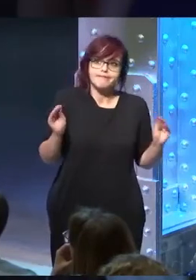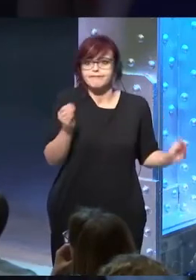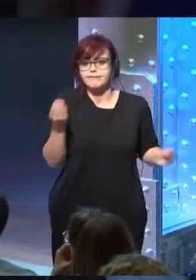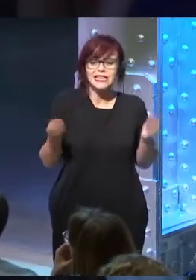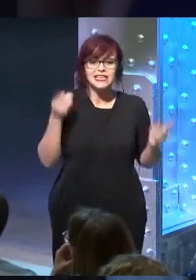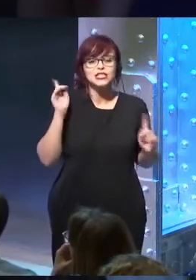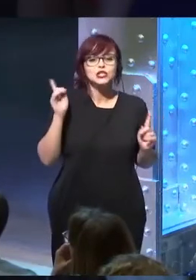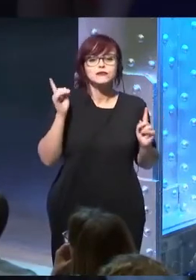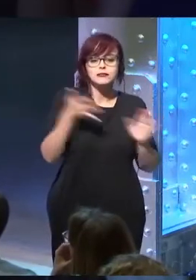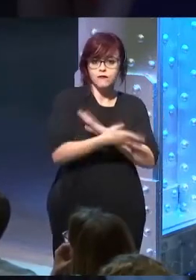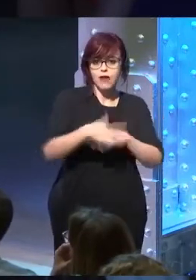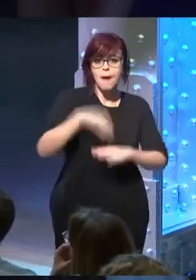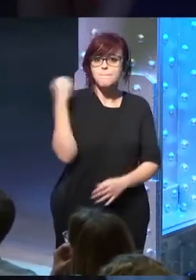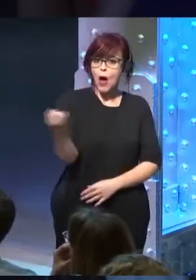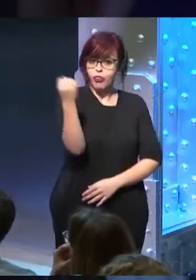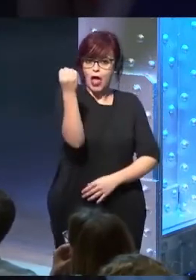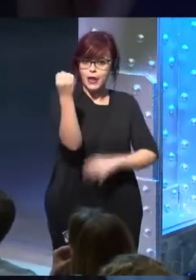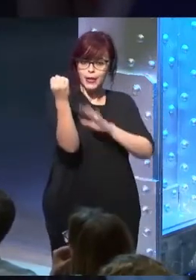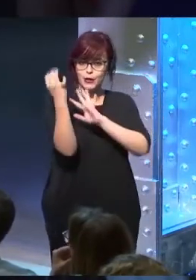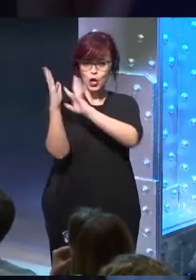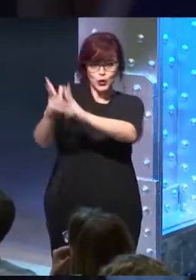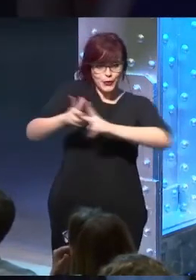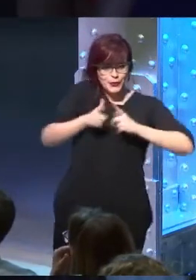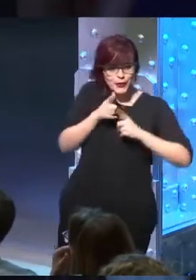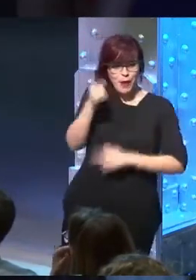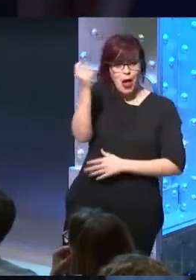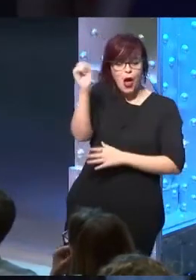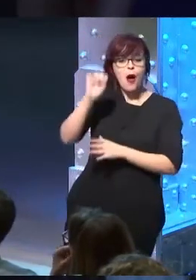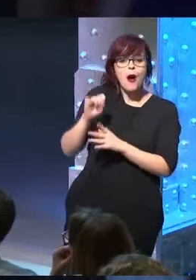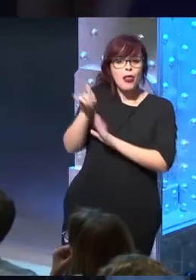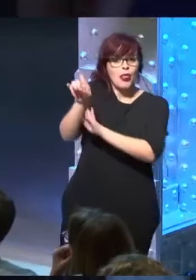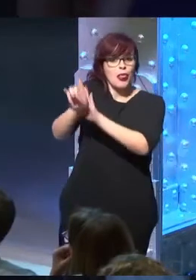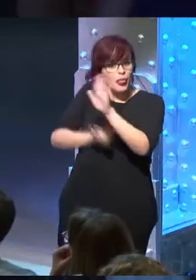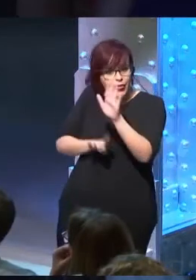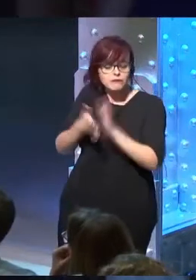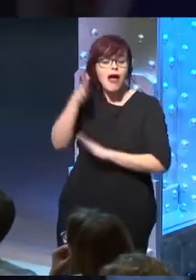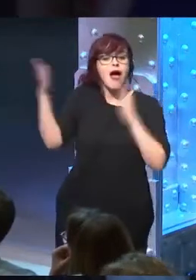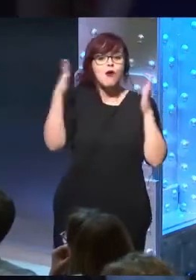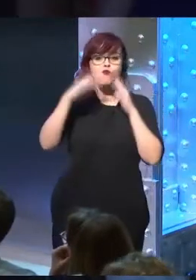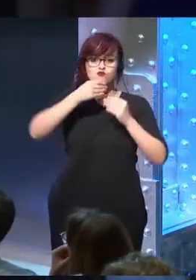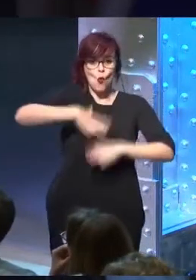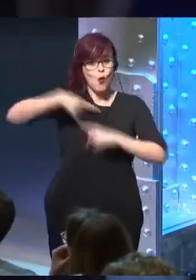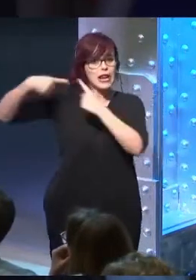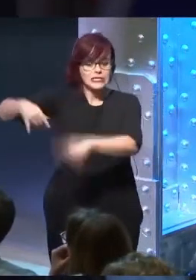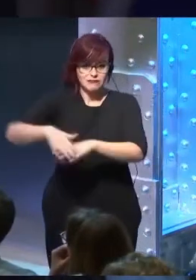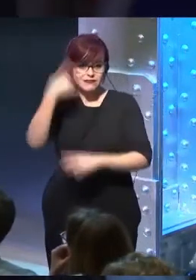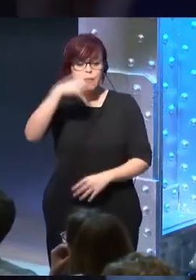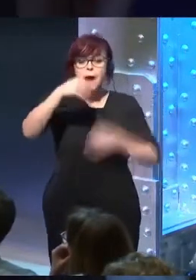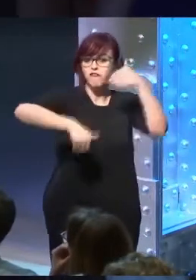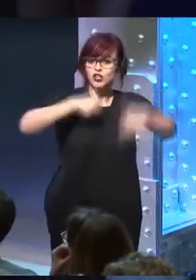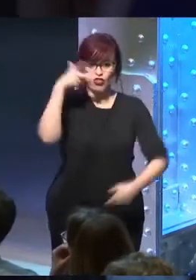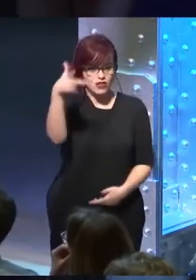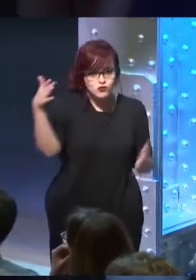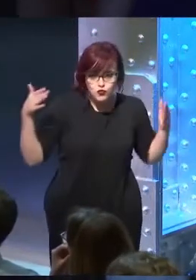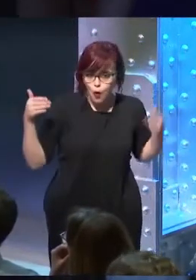disempowerment of women throughout the classical world. I'm sure you all know they have no voting rights, they have very limited legal